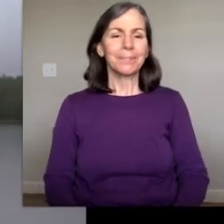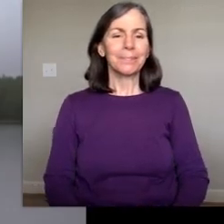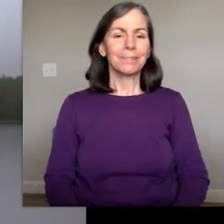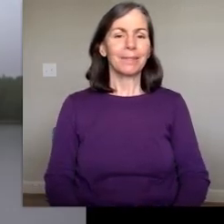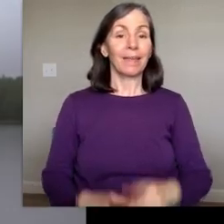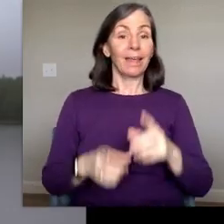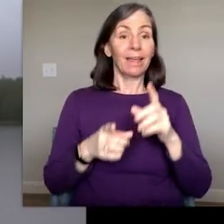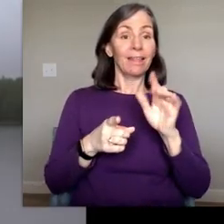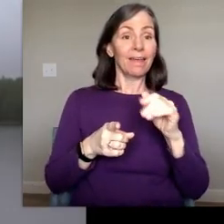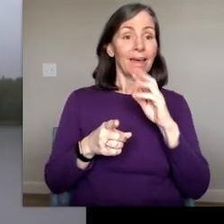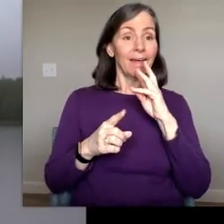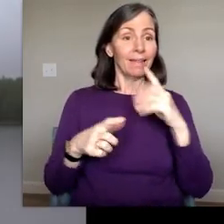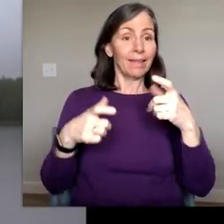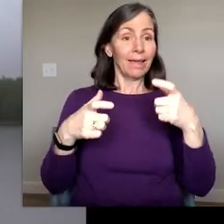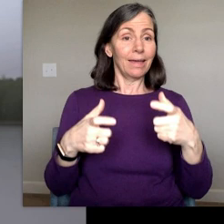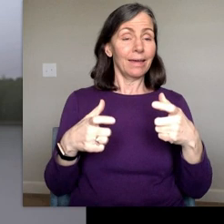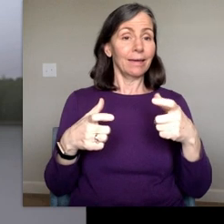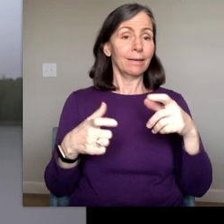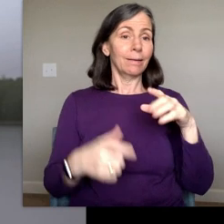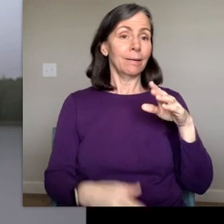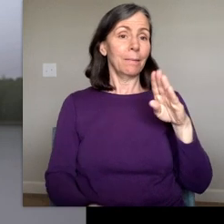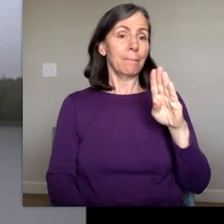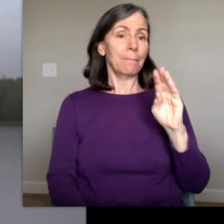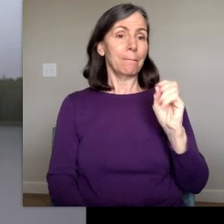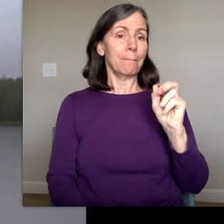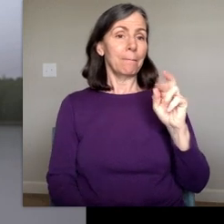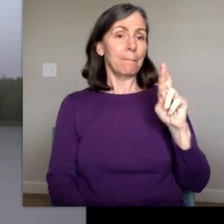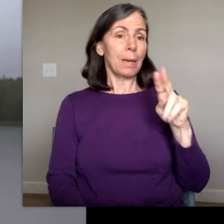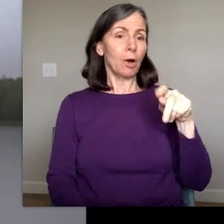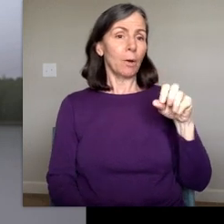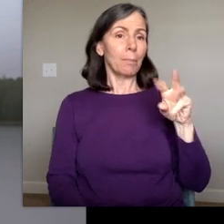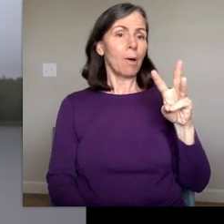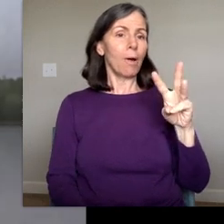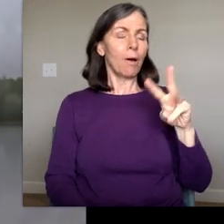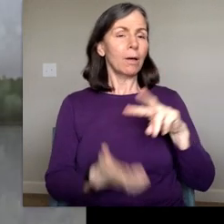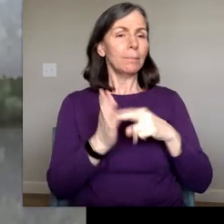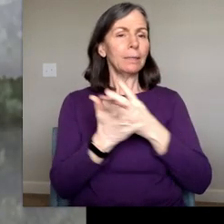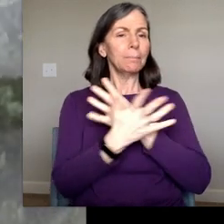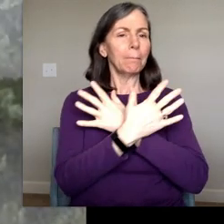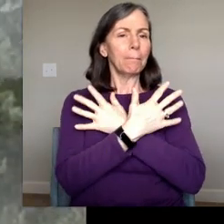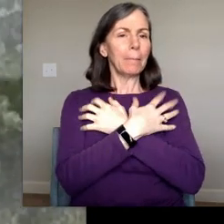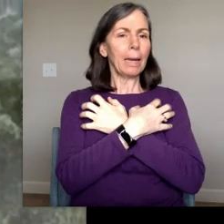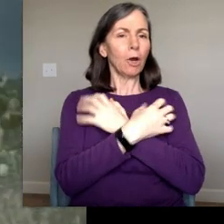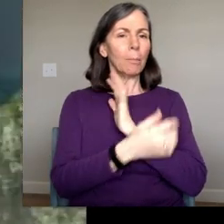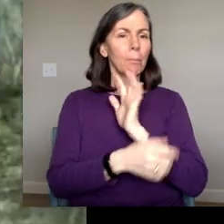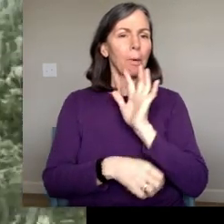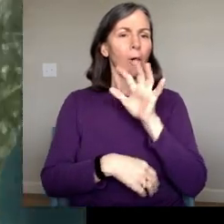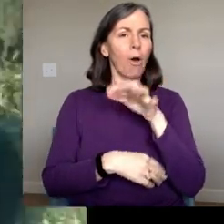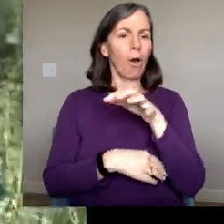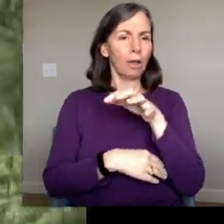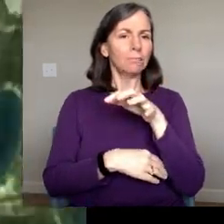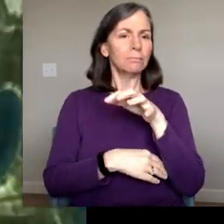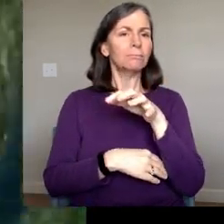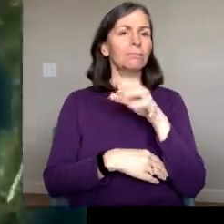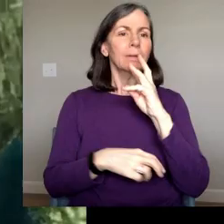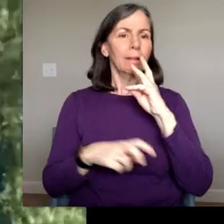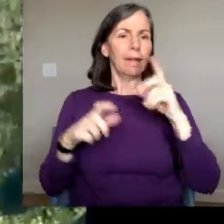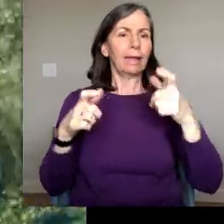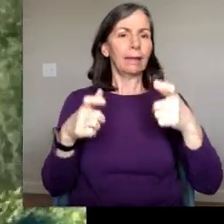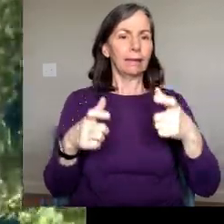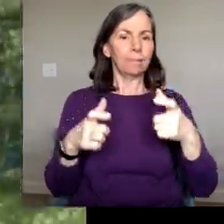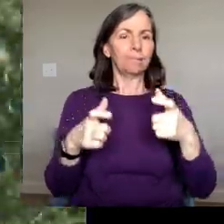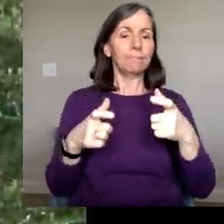This is Bear Paw Lake, one of many lakes created in Alaska by the